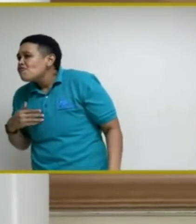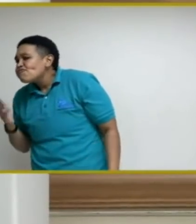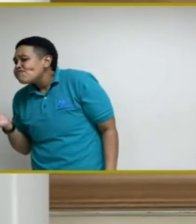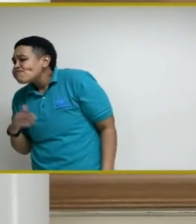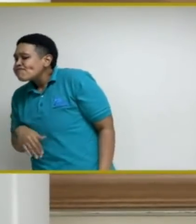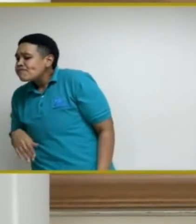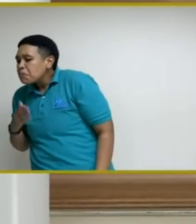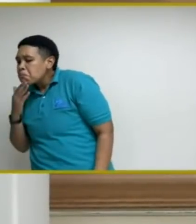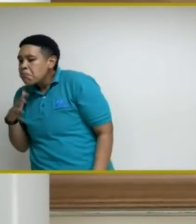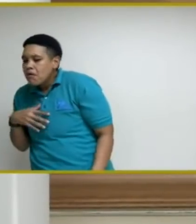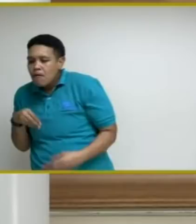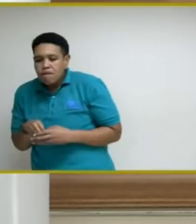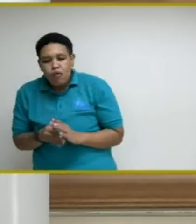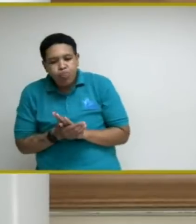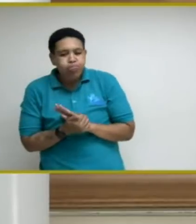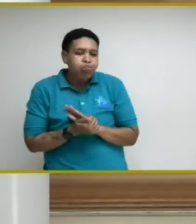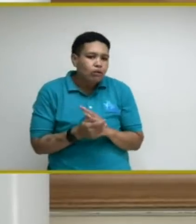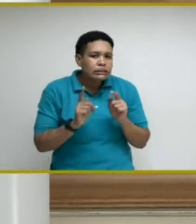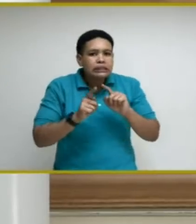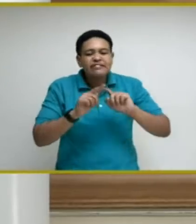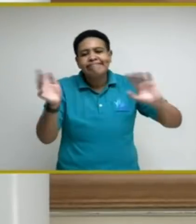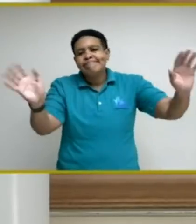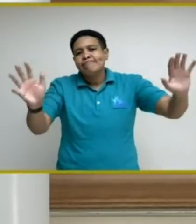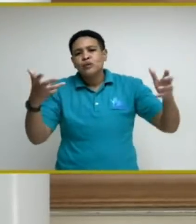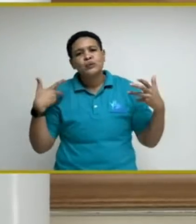to the vaccination card.